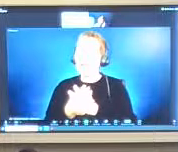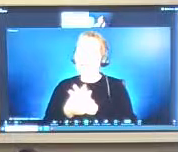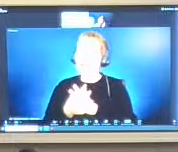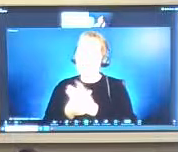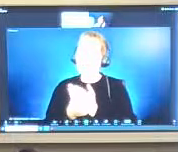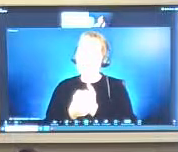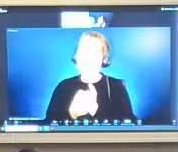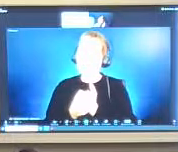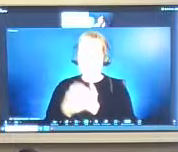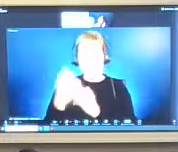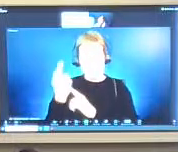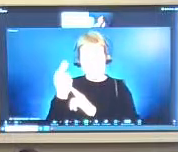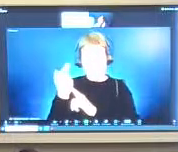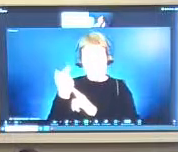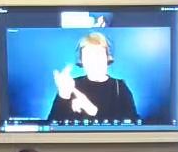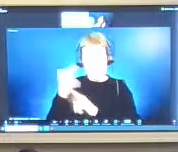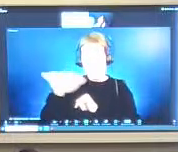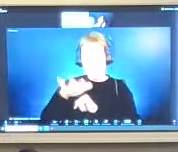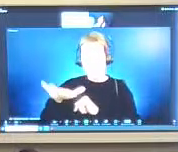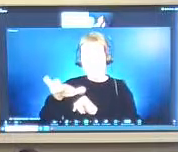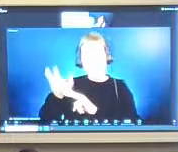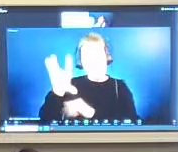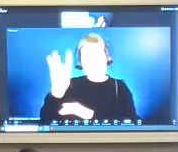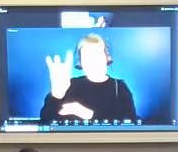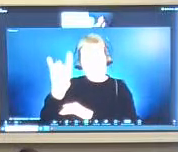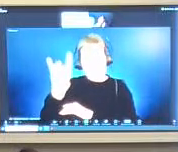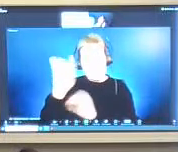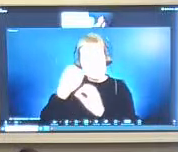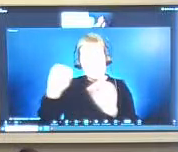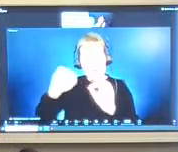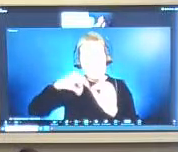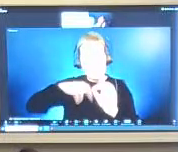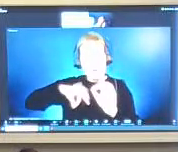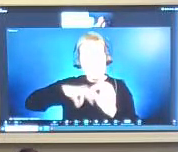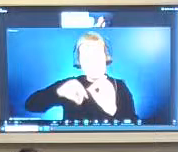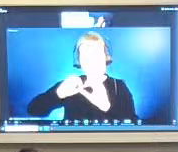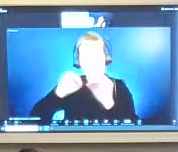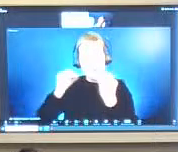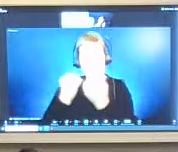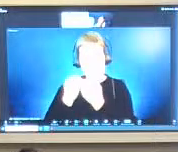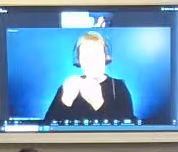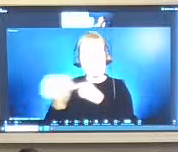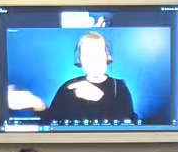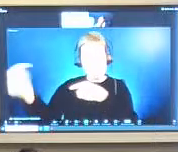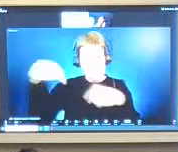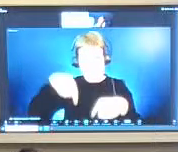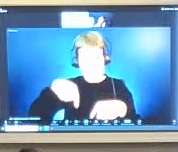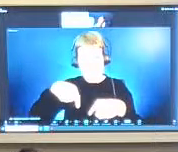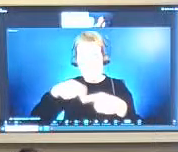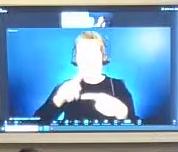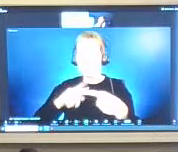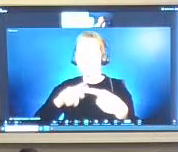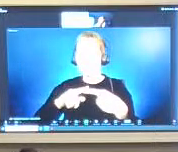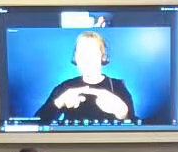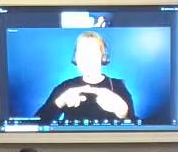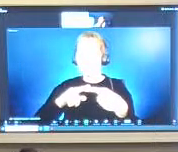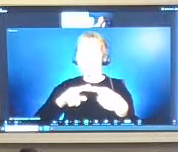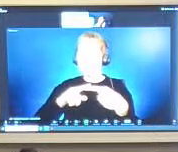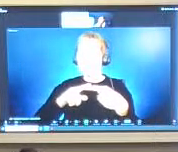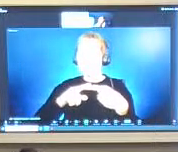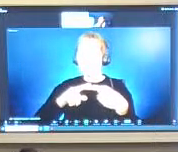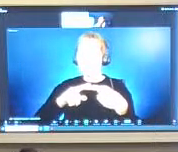nonprofit organizations there. Everything from Ilderton Conversions to